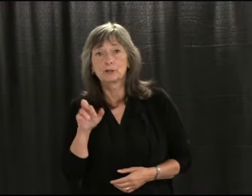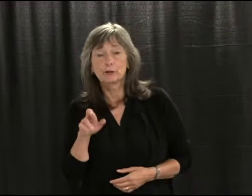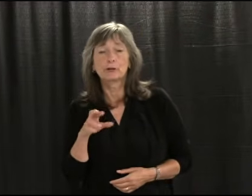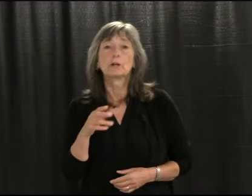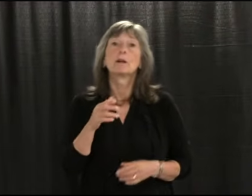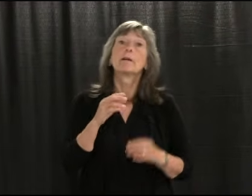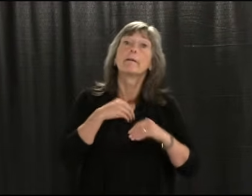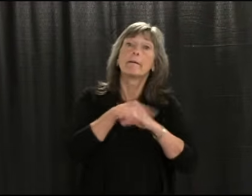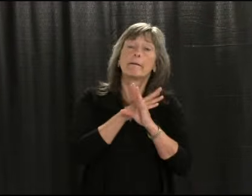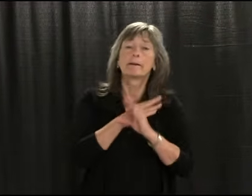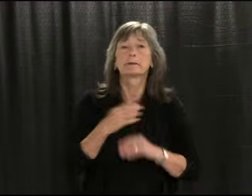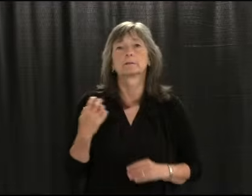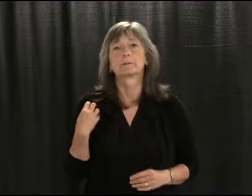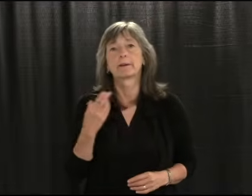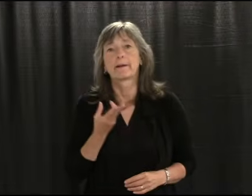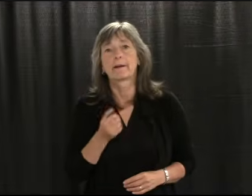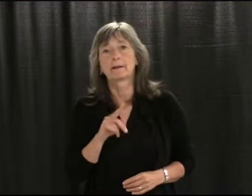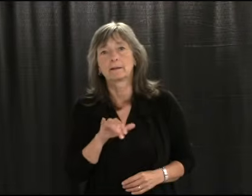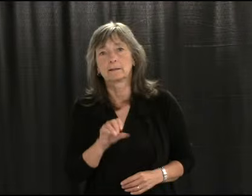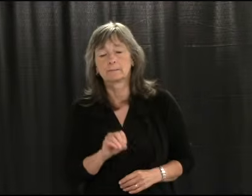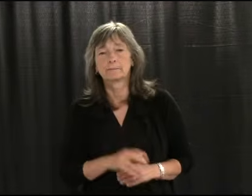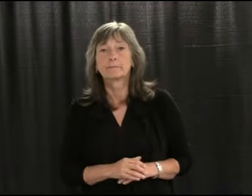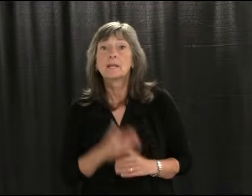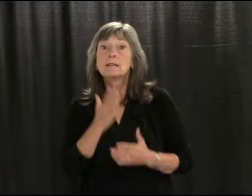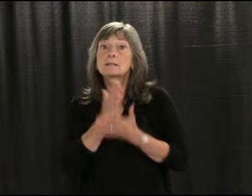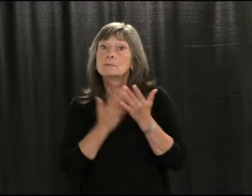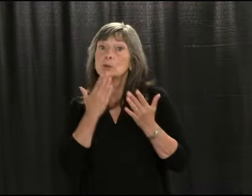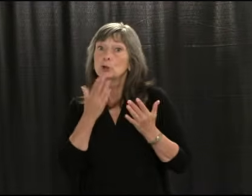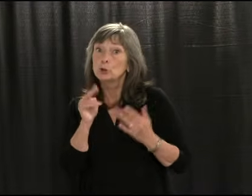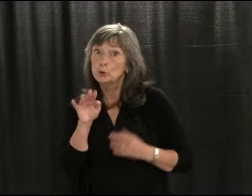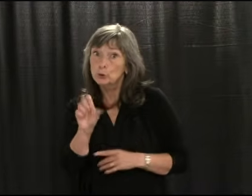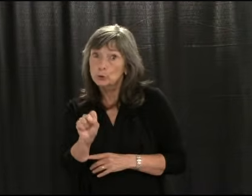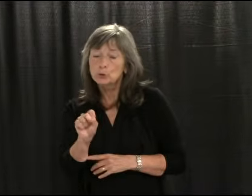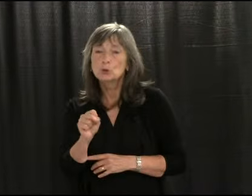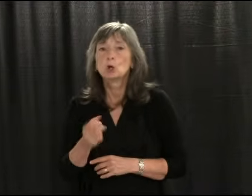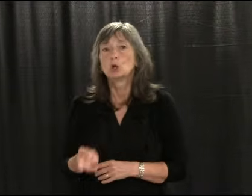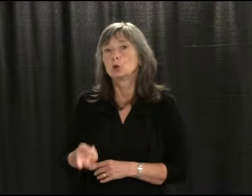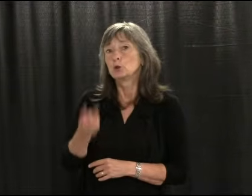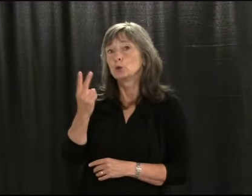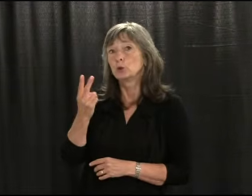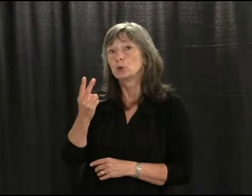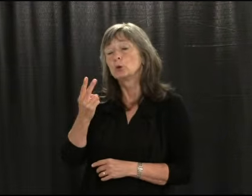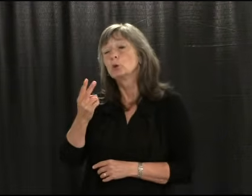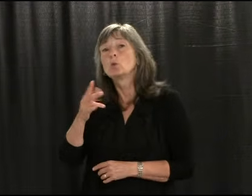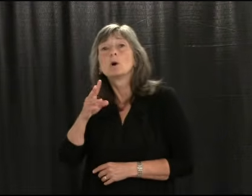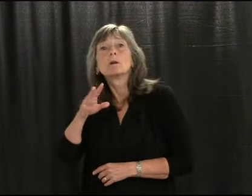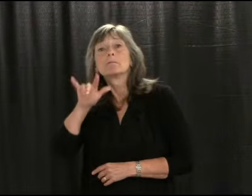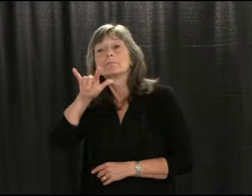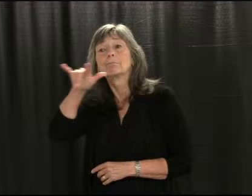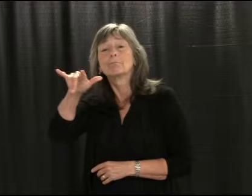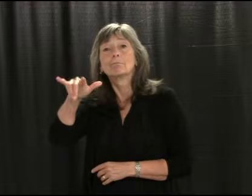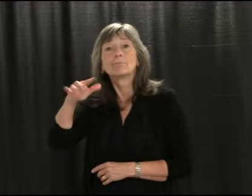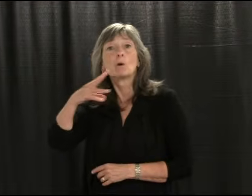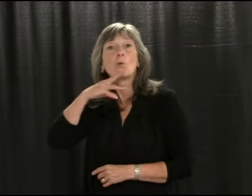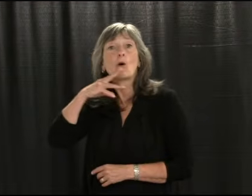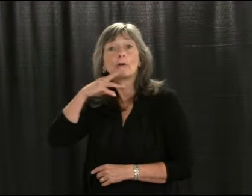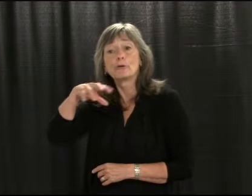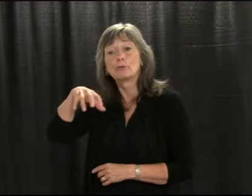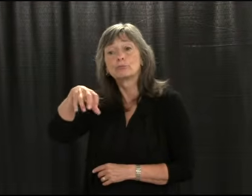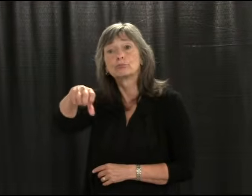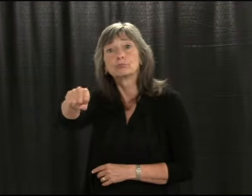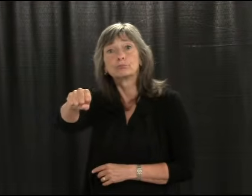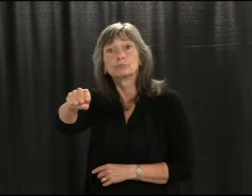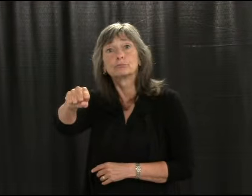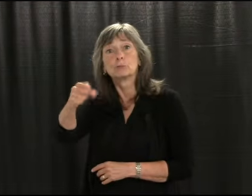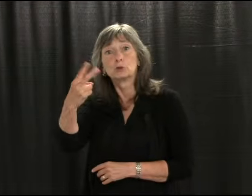Haggie. First, some good news. The two water bombers and the bird dog that were planning to come from Ontario and then